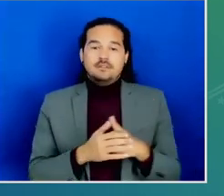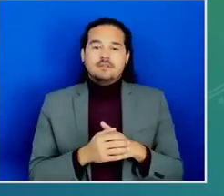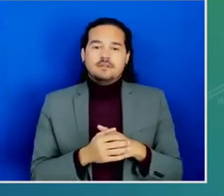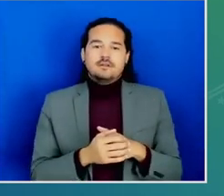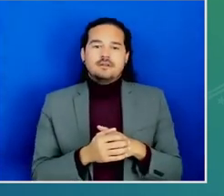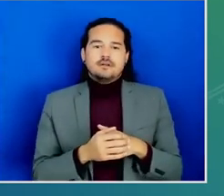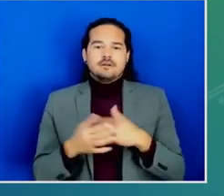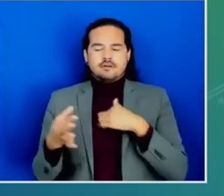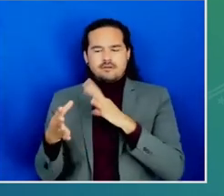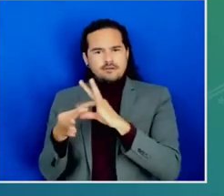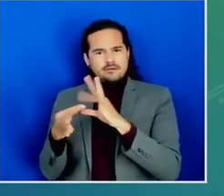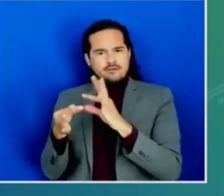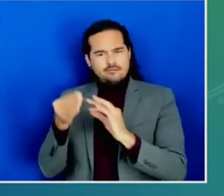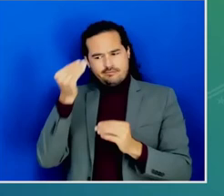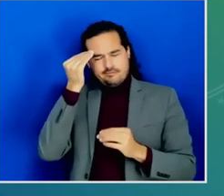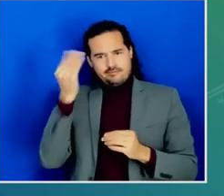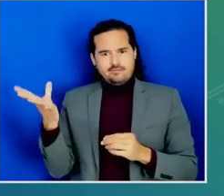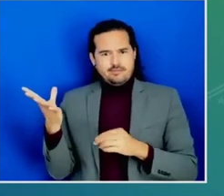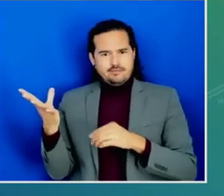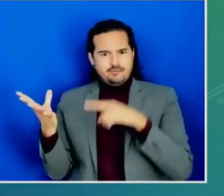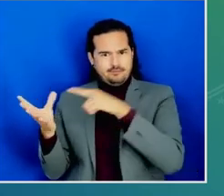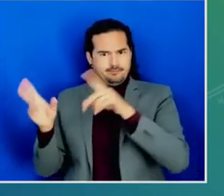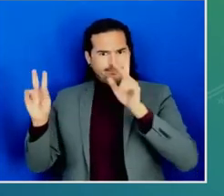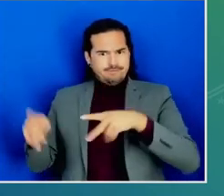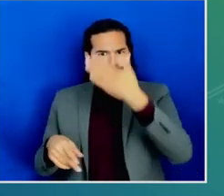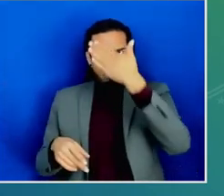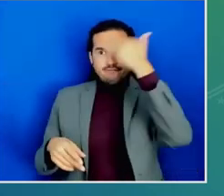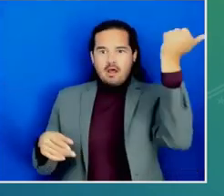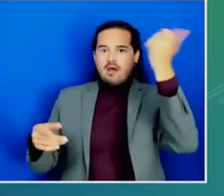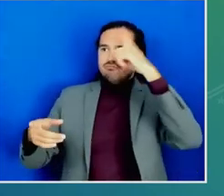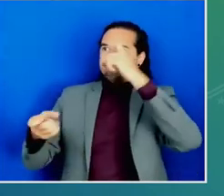this particular person's forgotten more about the environment than most people know.